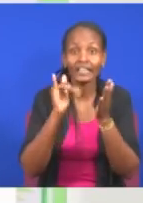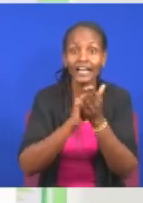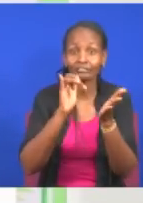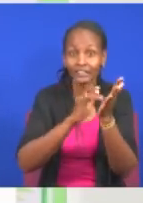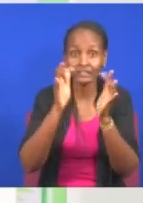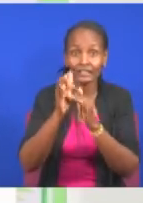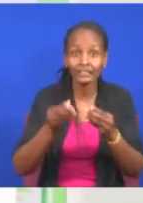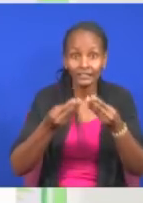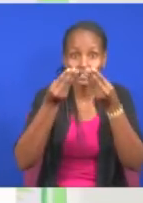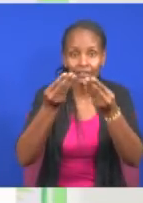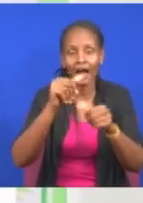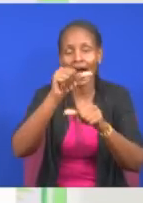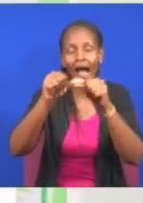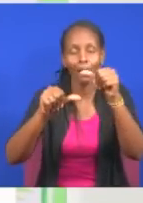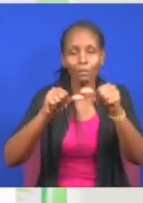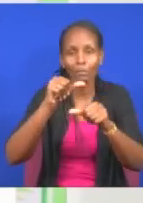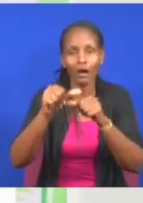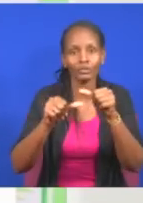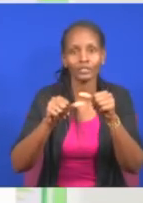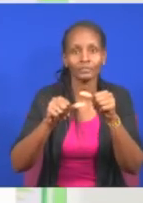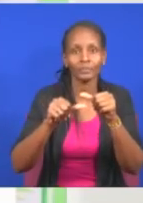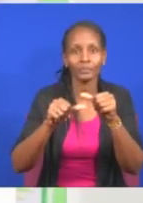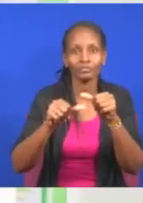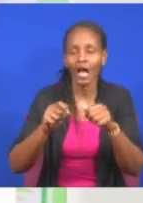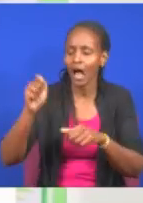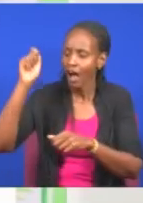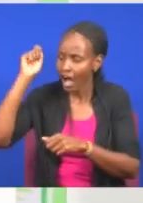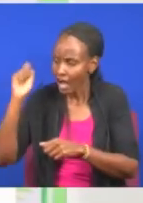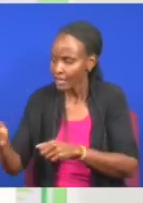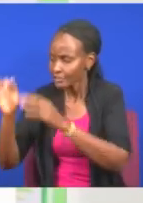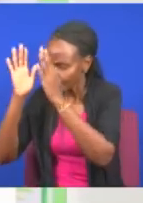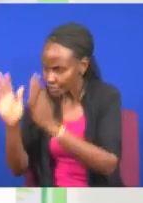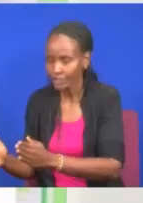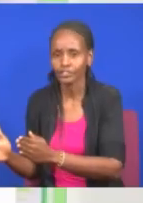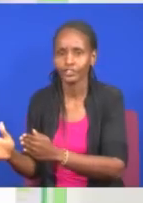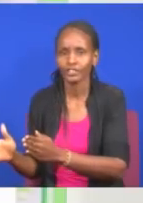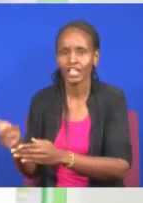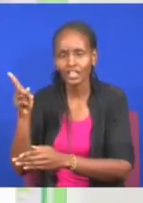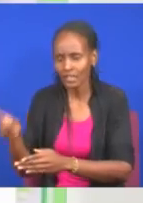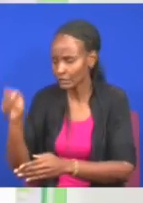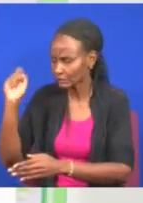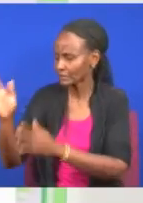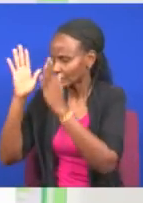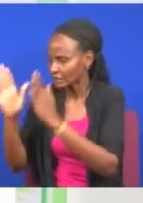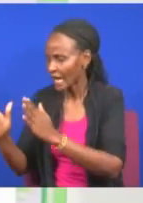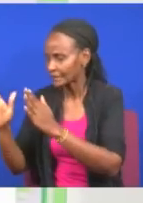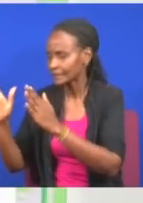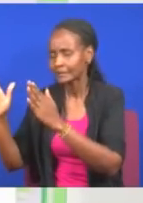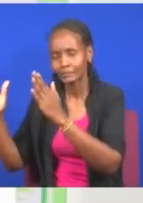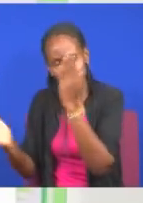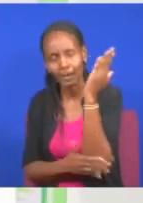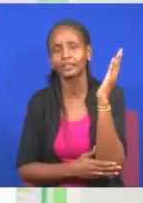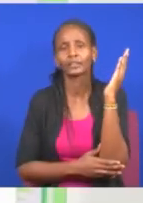gave about a judge, and this judge was not very good, and